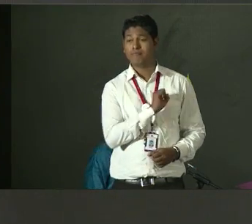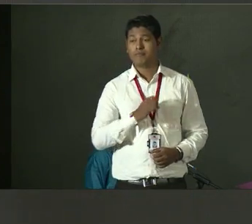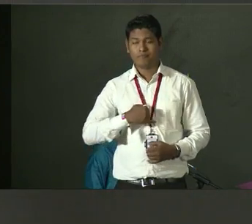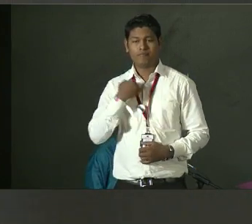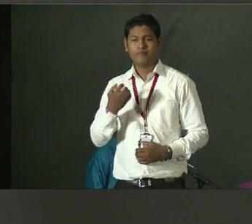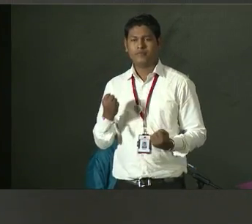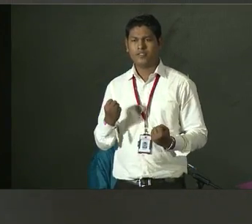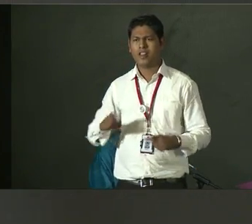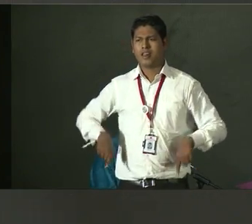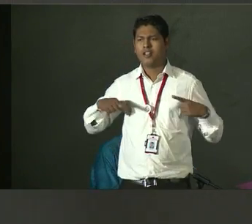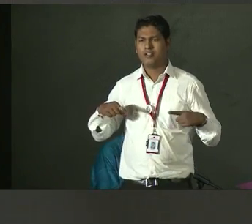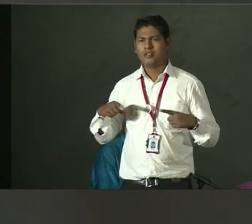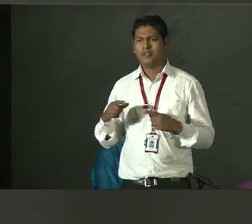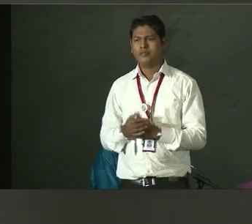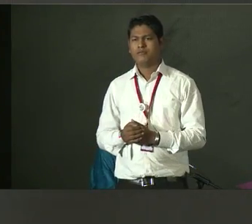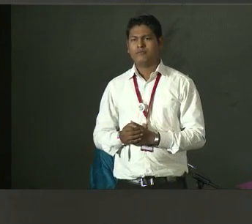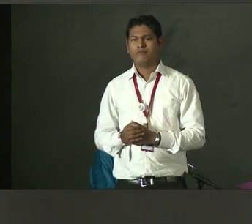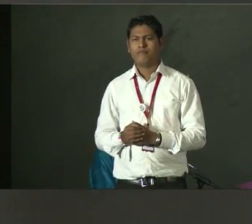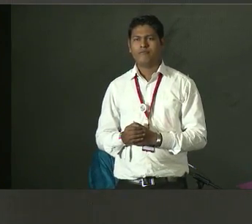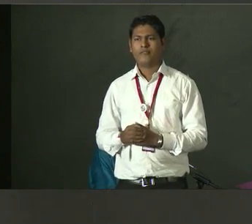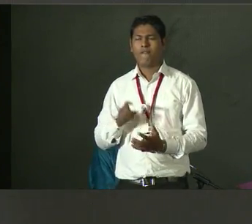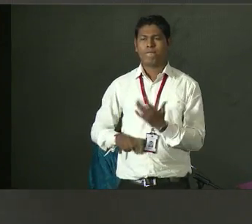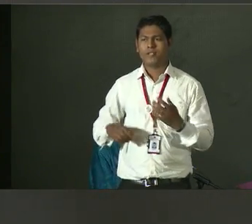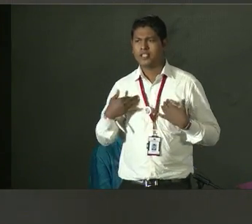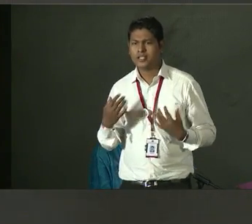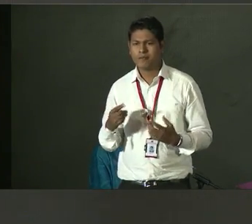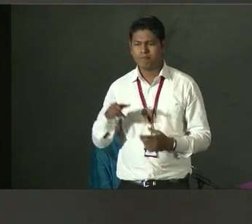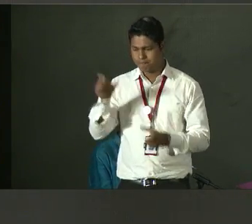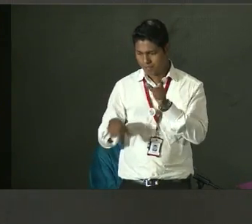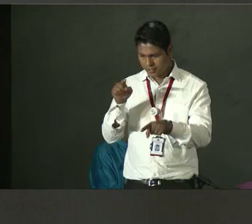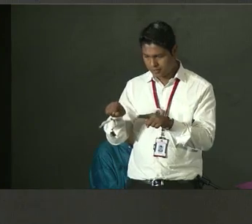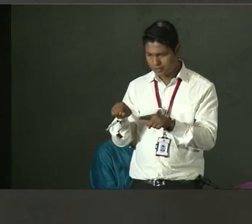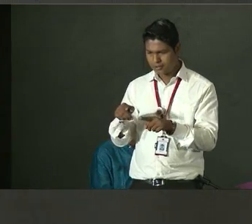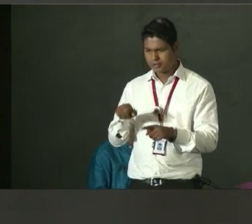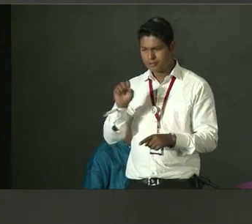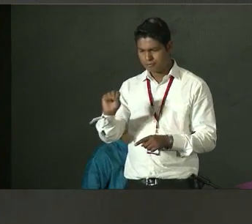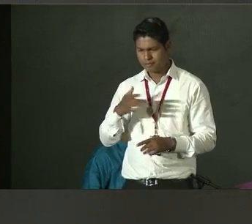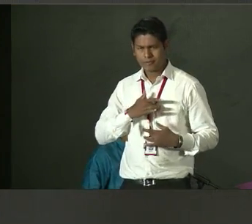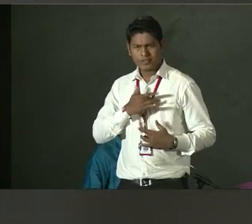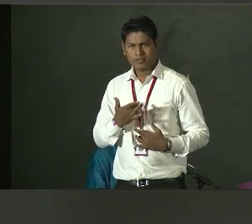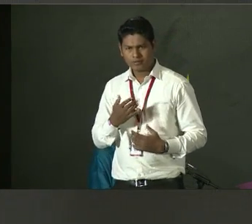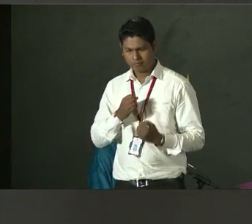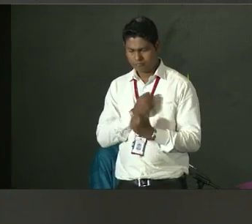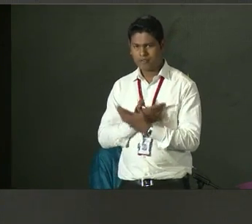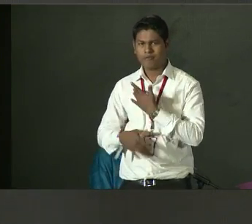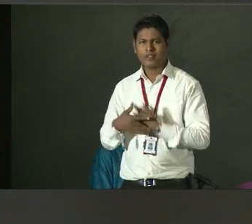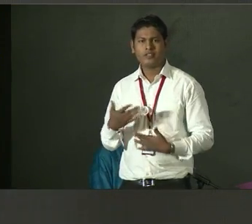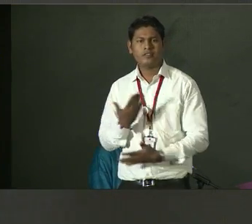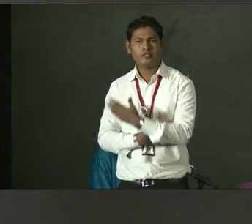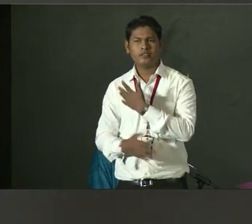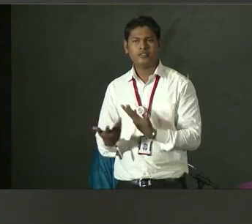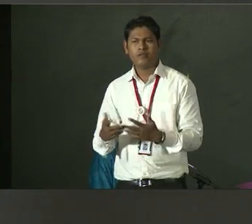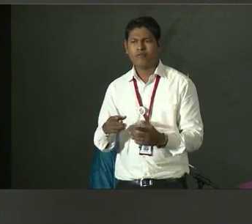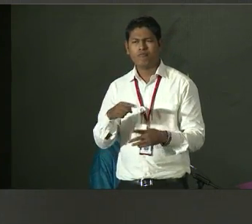other aspects in life which, if a person has, is to be considered as disabled. What are